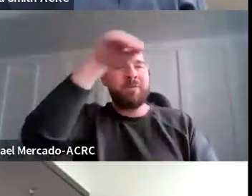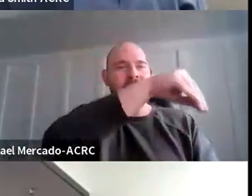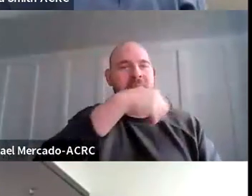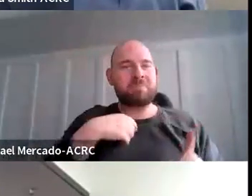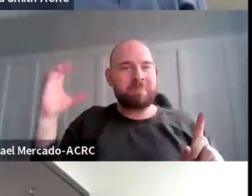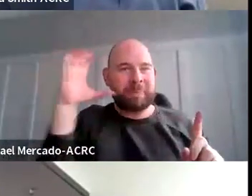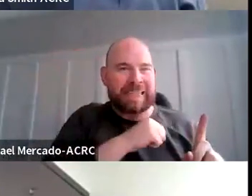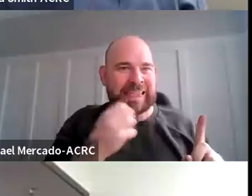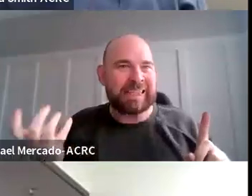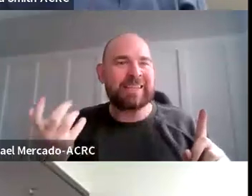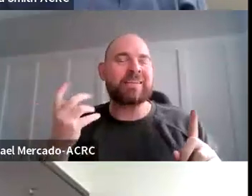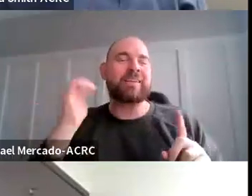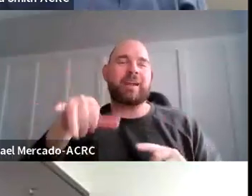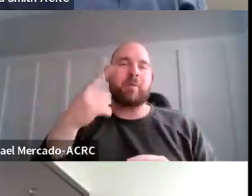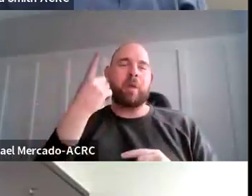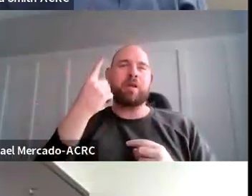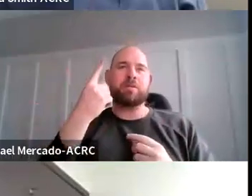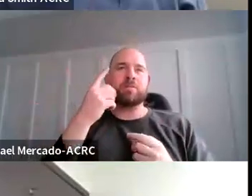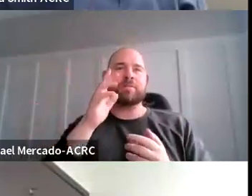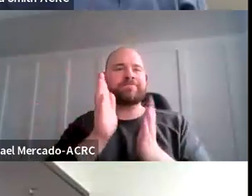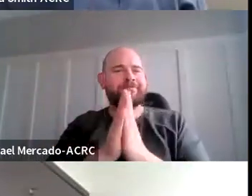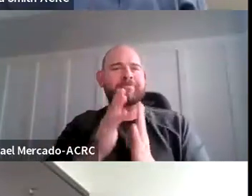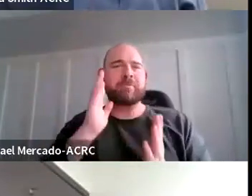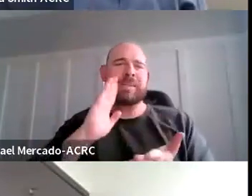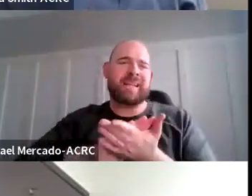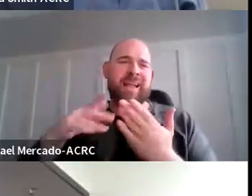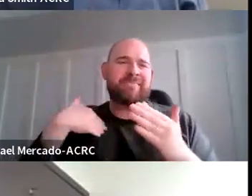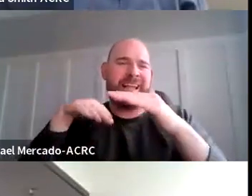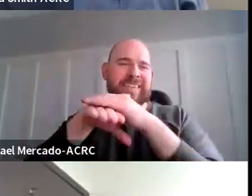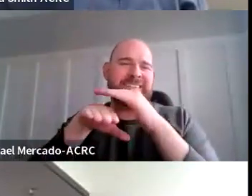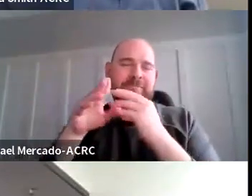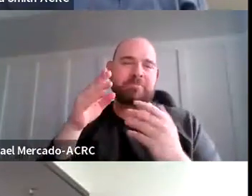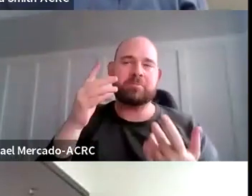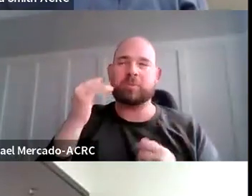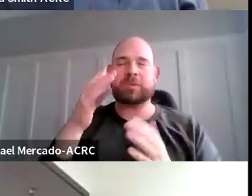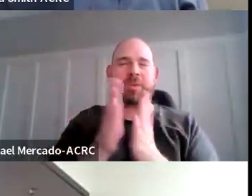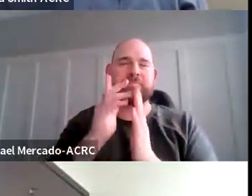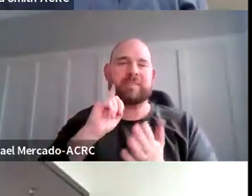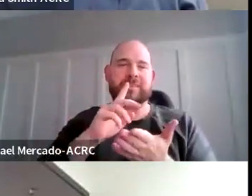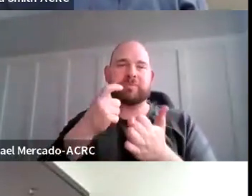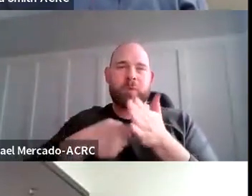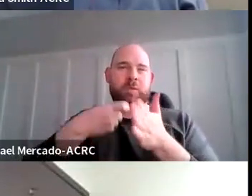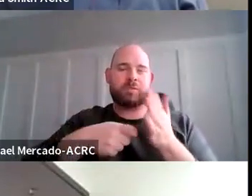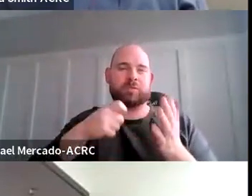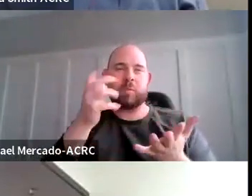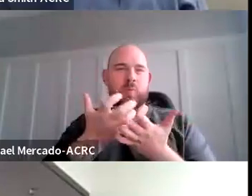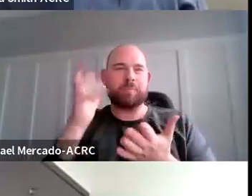out where's my train, and they announce that the train moved tracks, and I did not know because it was a verbal